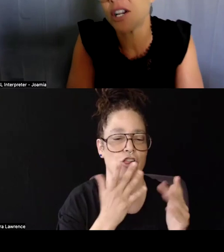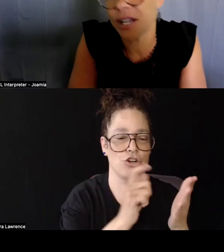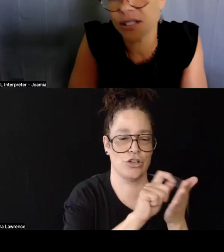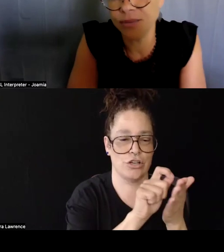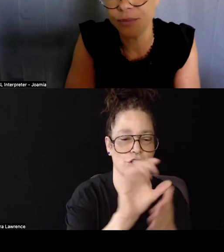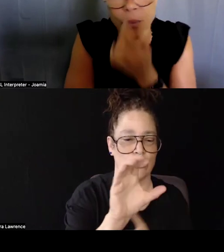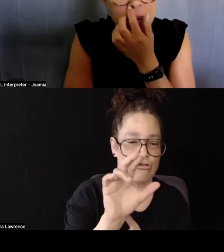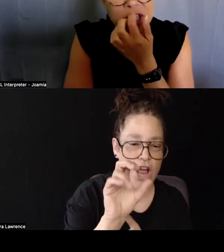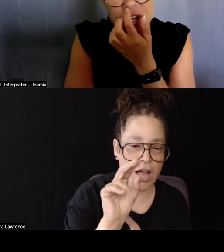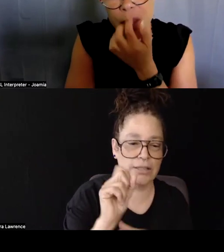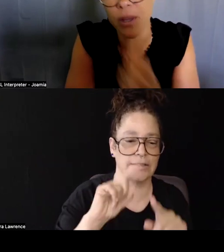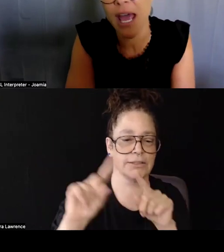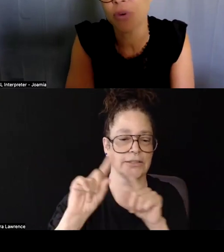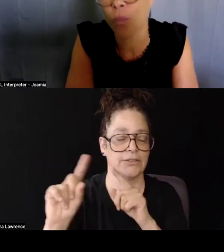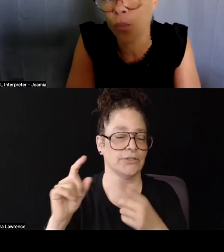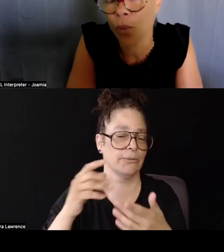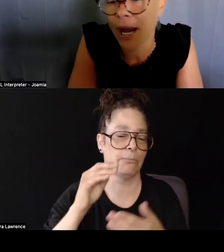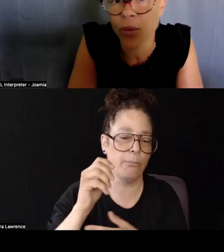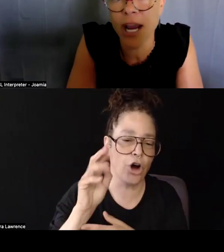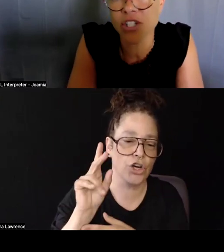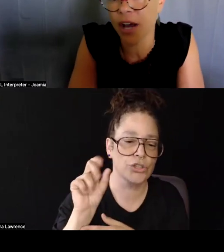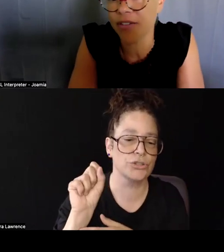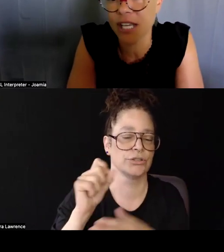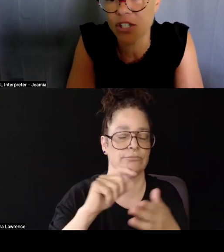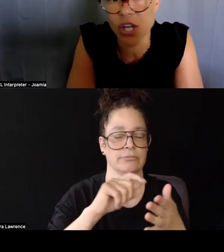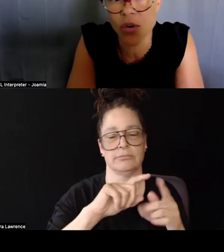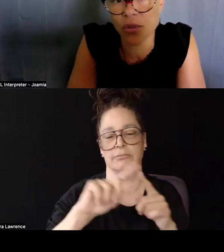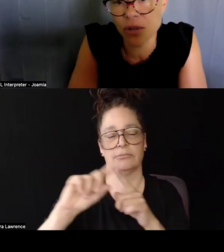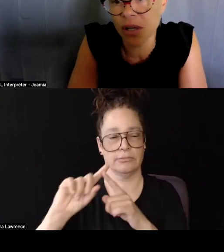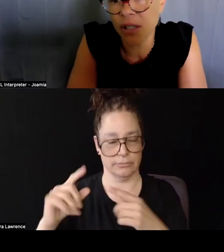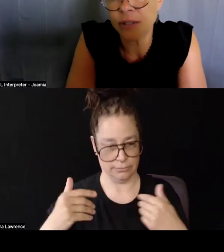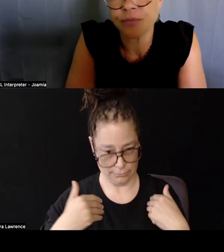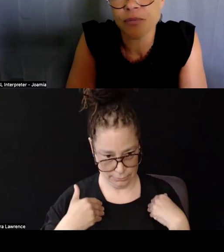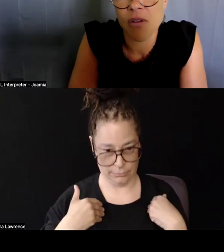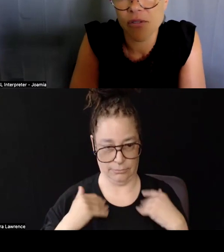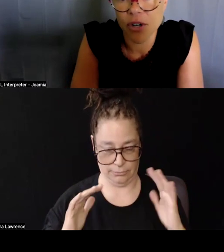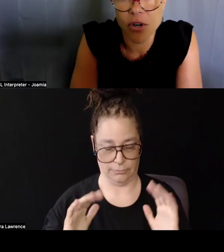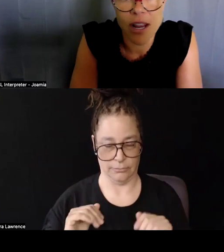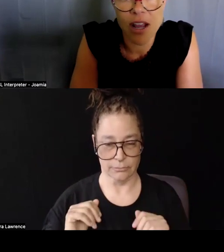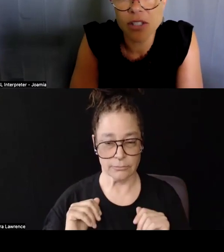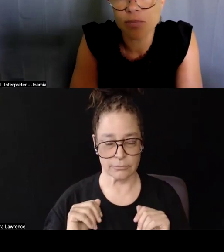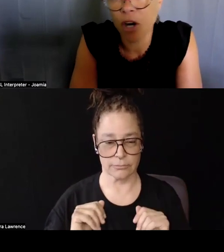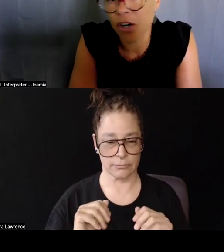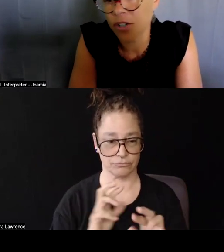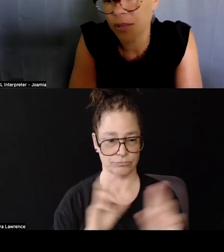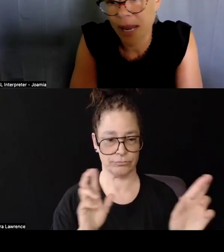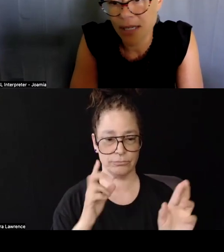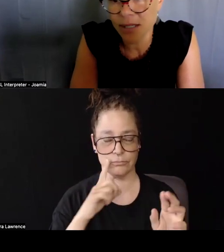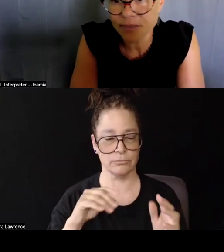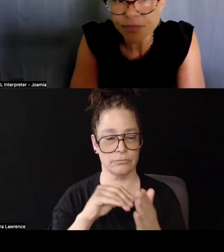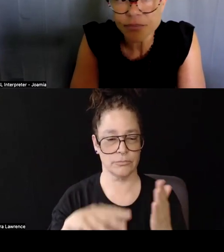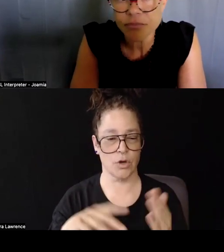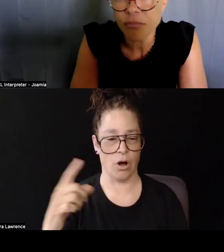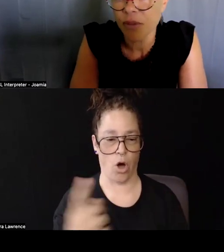Art projects, we want to make sure that we have a wide range of skin tone for crayons, markers, and